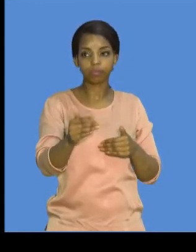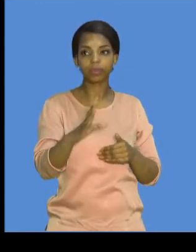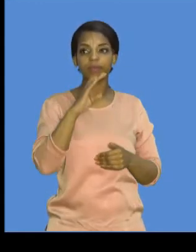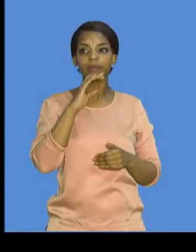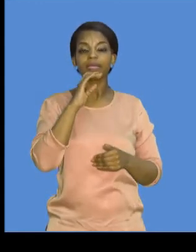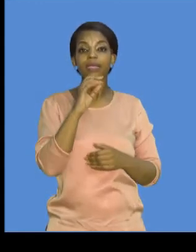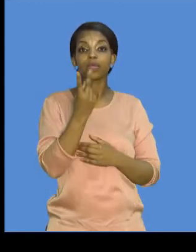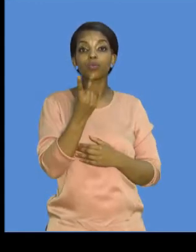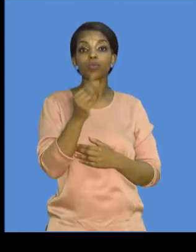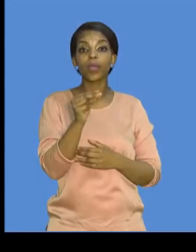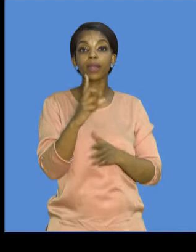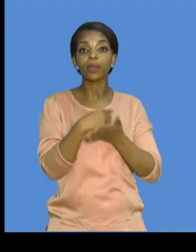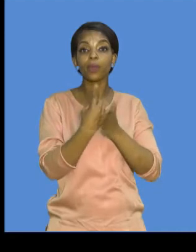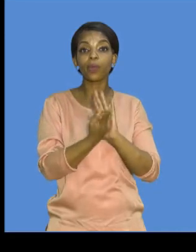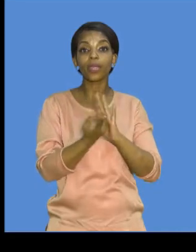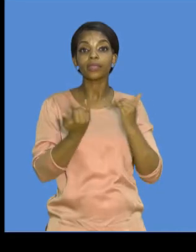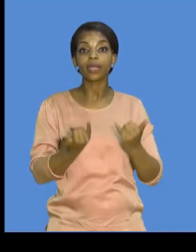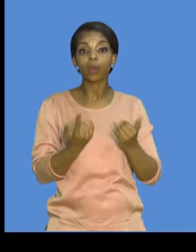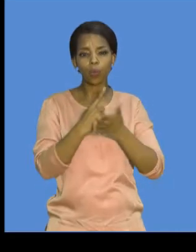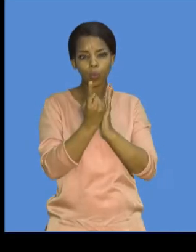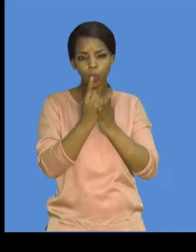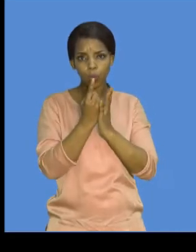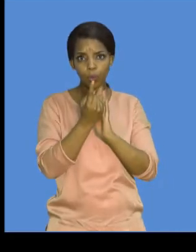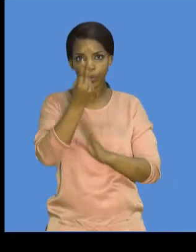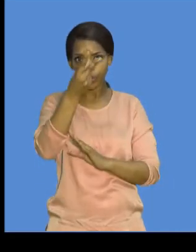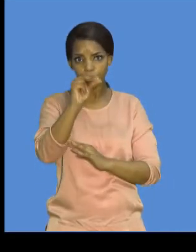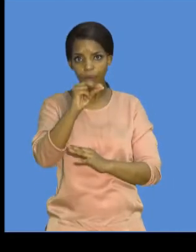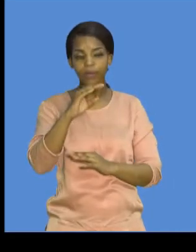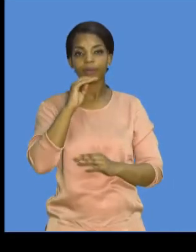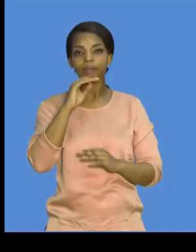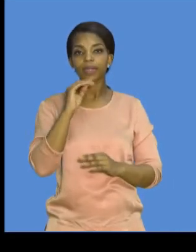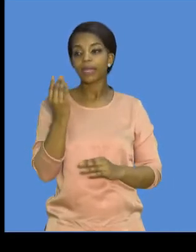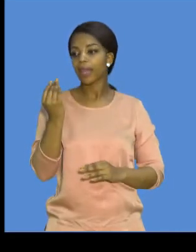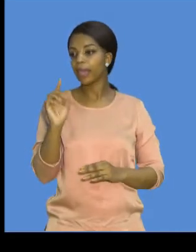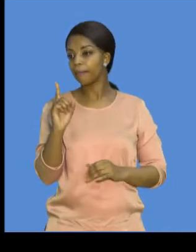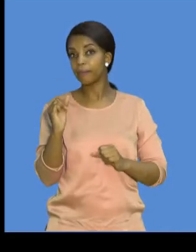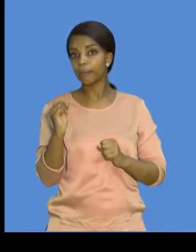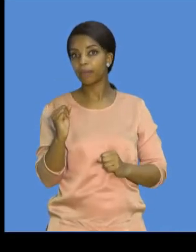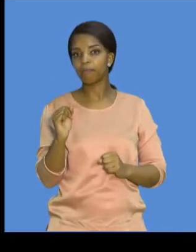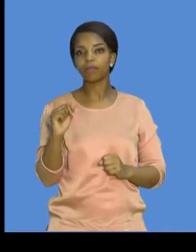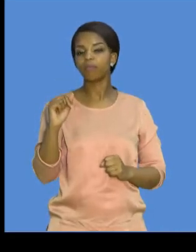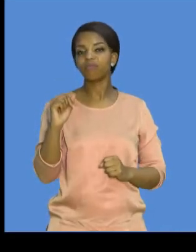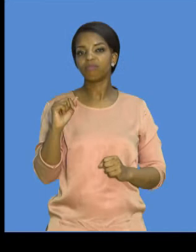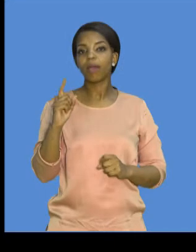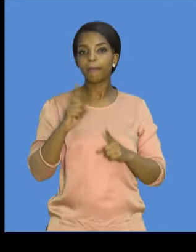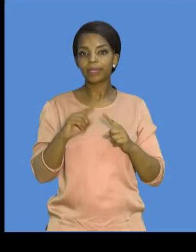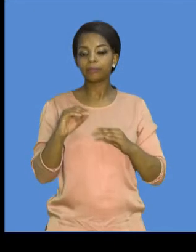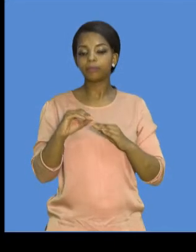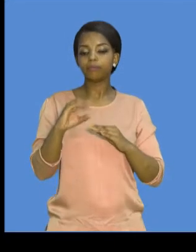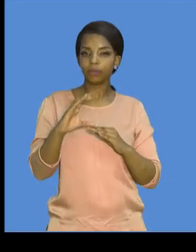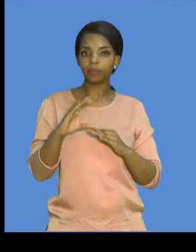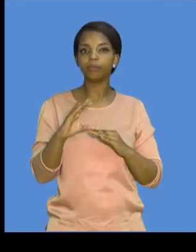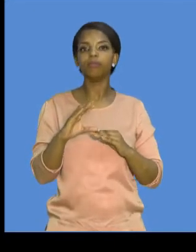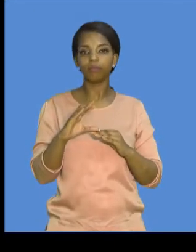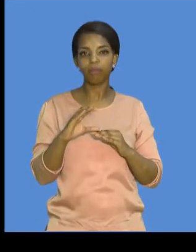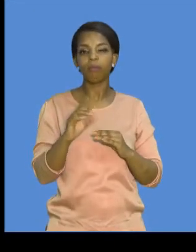20 weeks, it's not necessarily double what I have there, right? Because it's 12,000, so it's slightly less than double